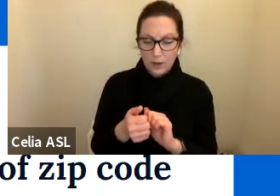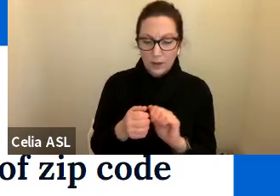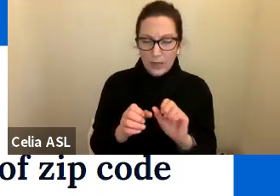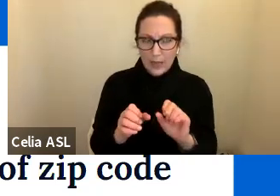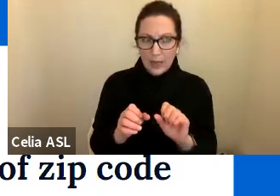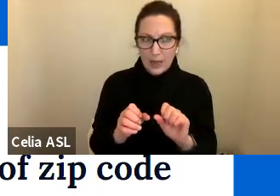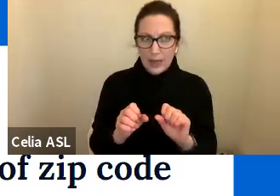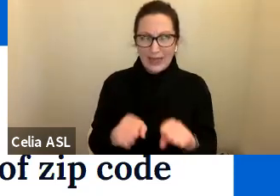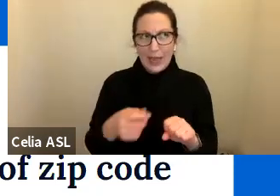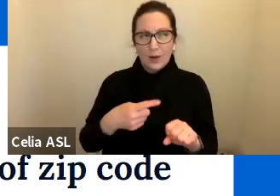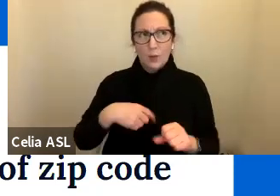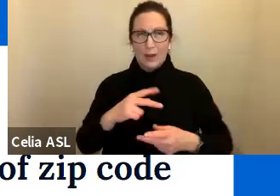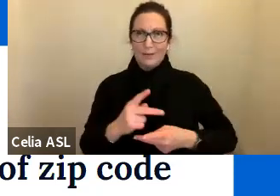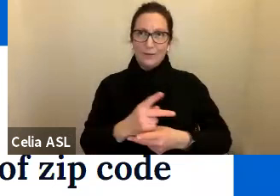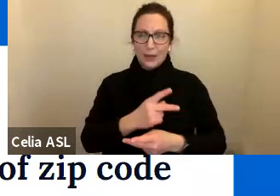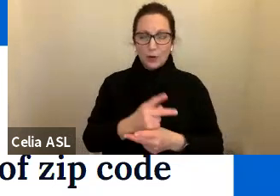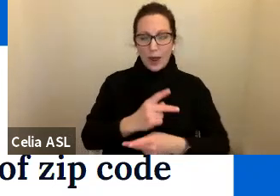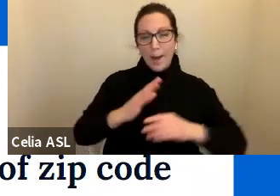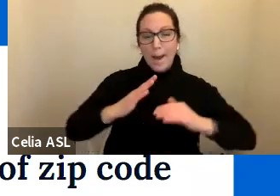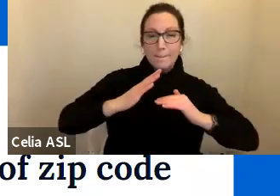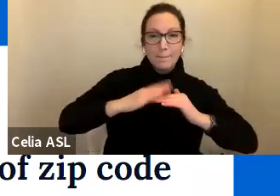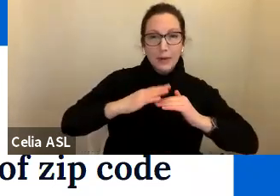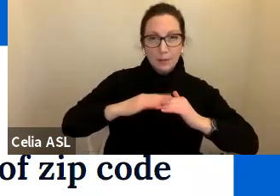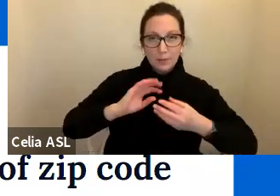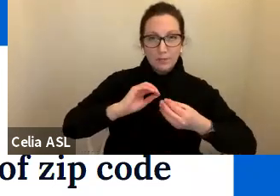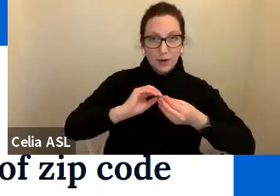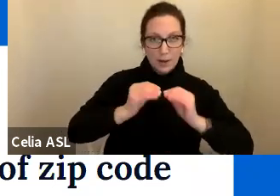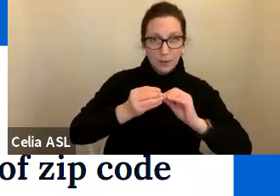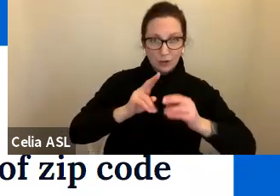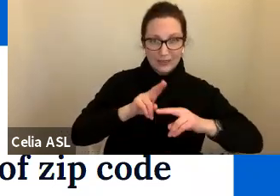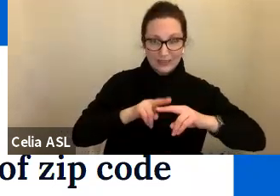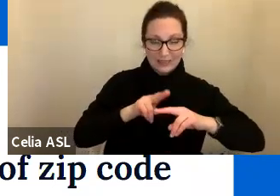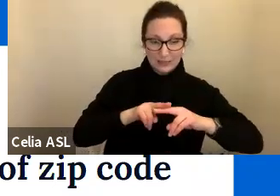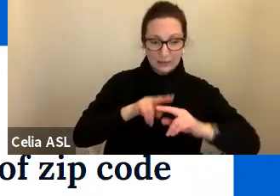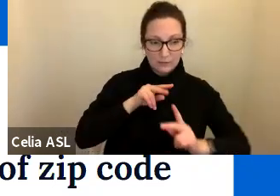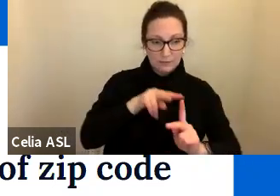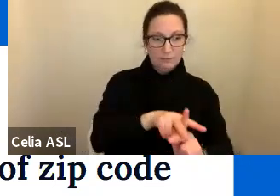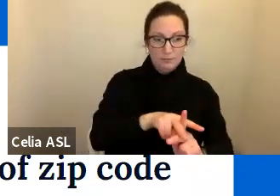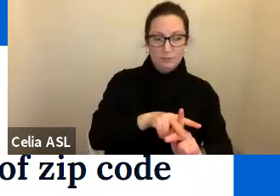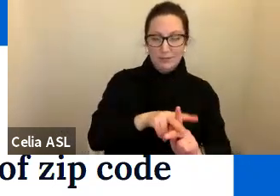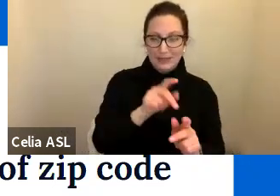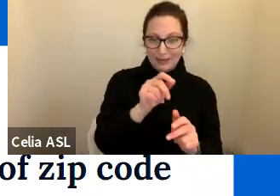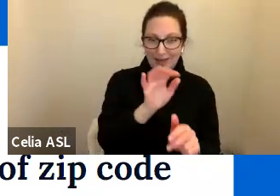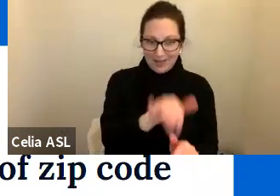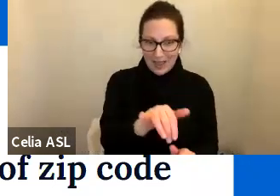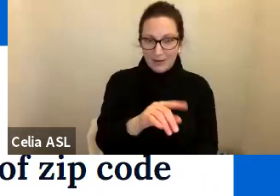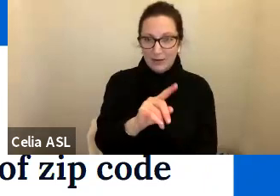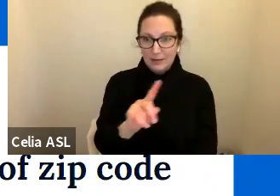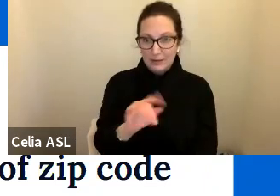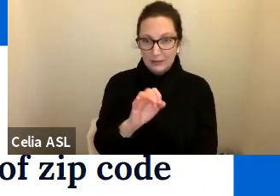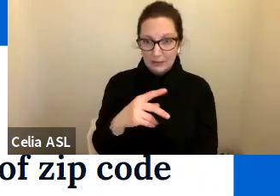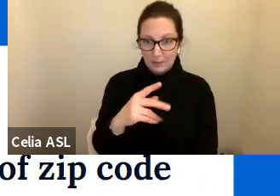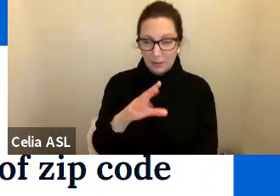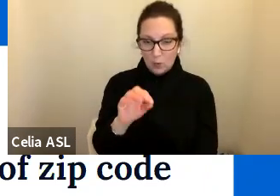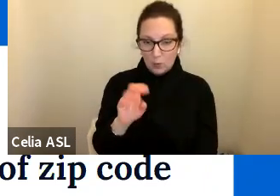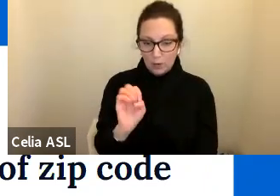the minimum number of seats that would be allocated or for students who are living in a particular zip